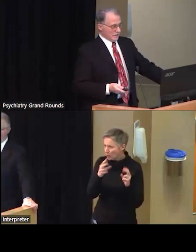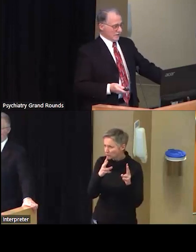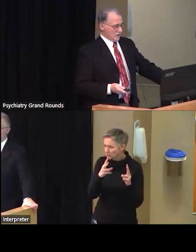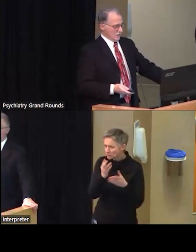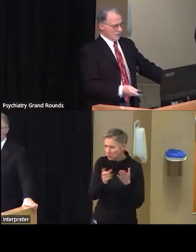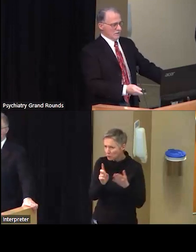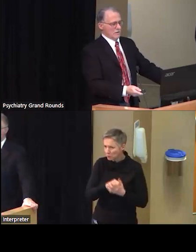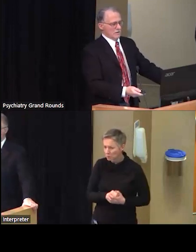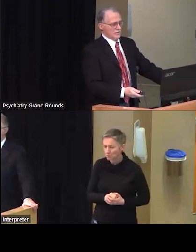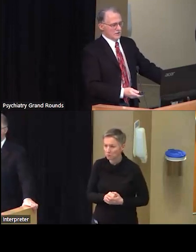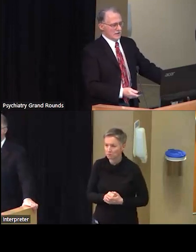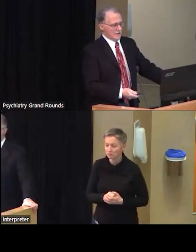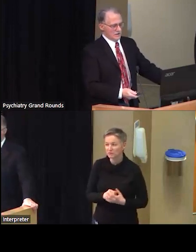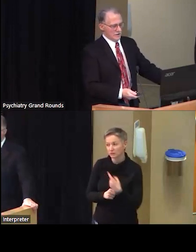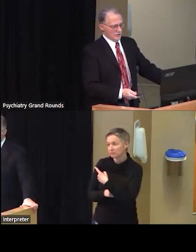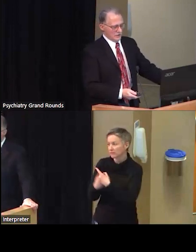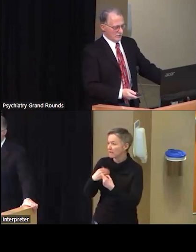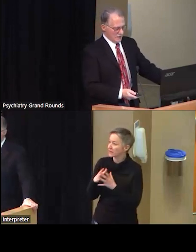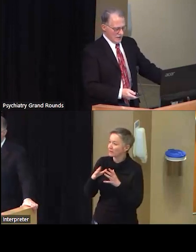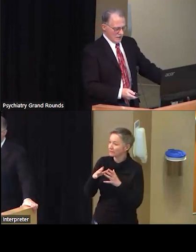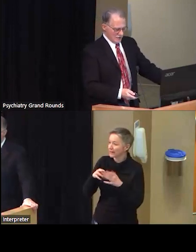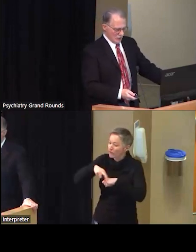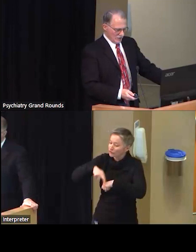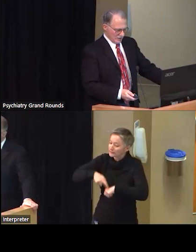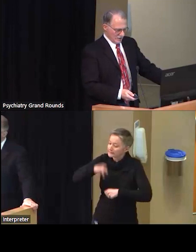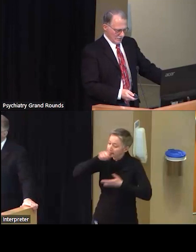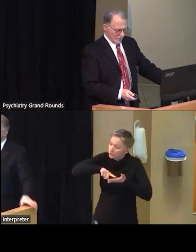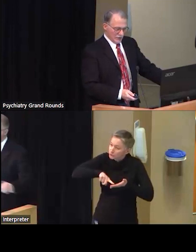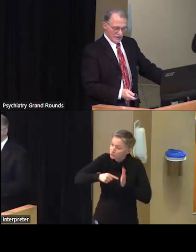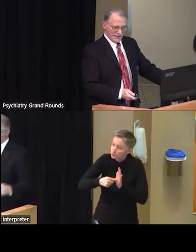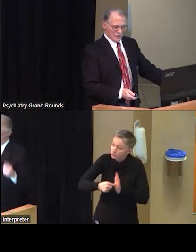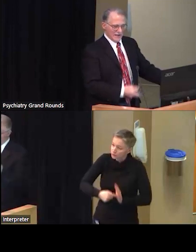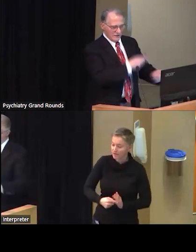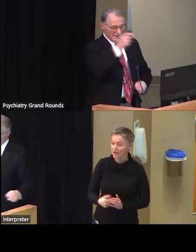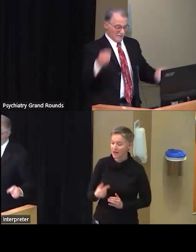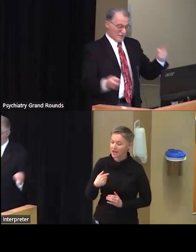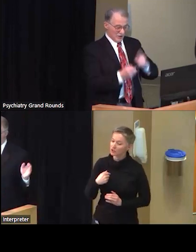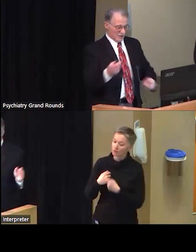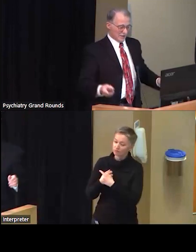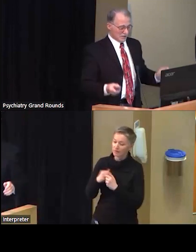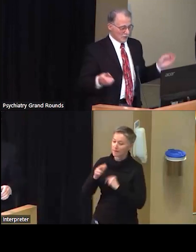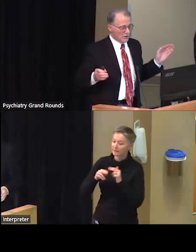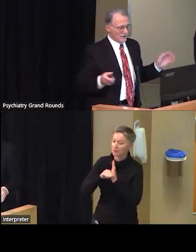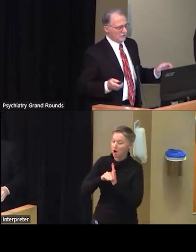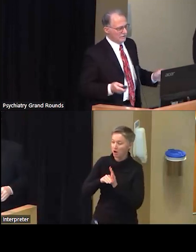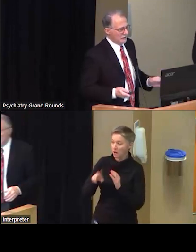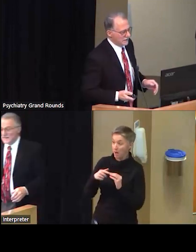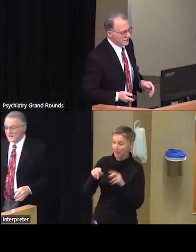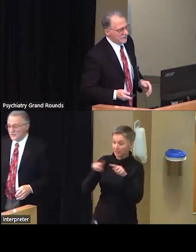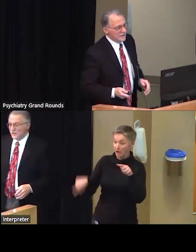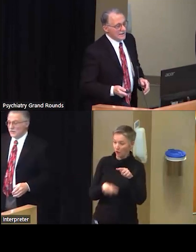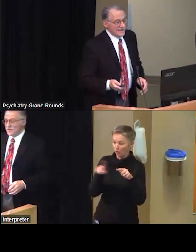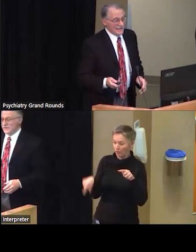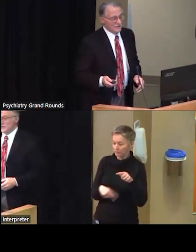be posted. So there's a lot of the literature that supports this. I'm putting together a model that it's a vicious cycle. So where do we